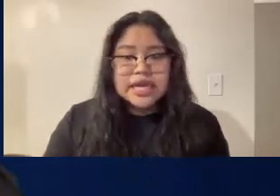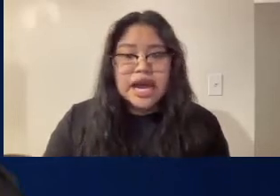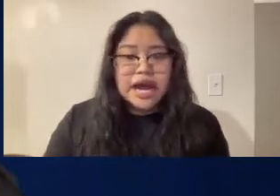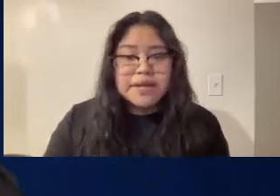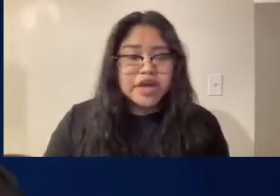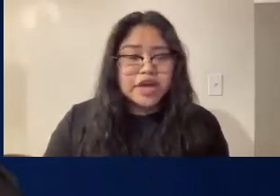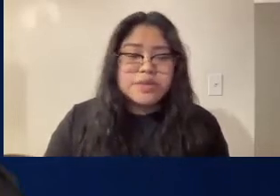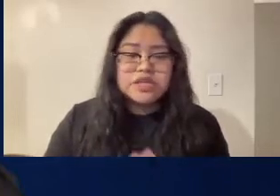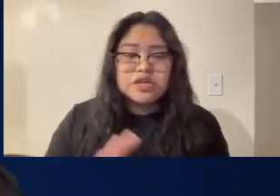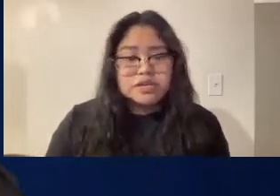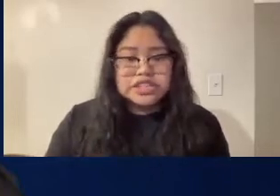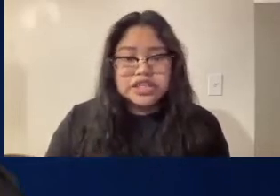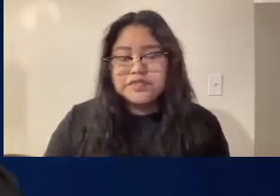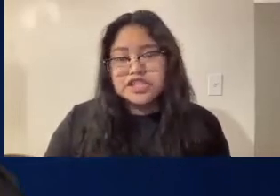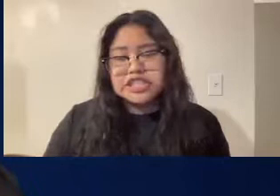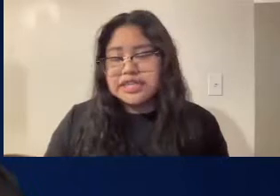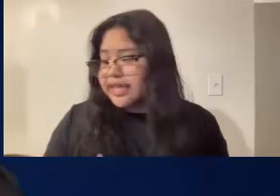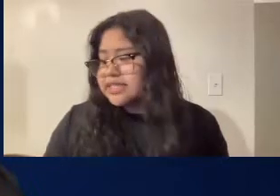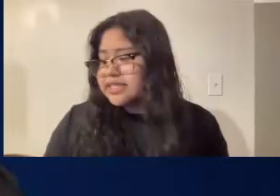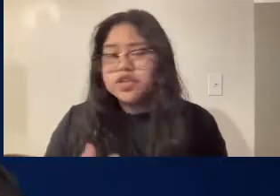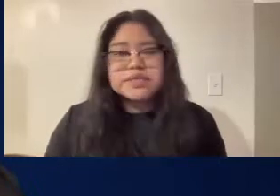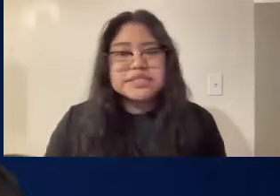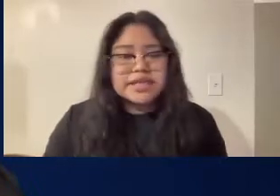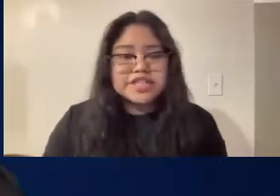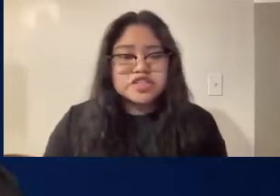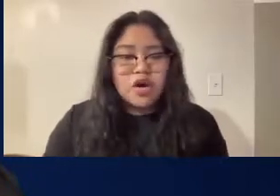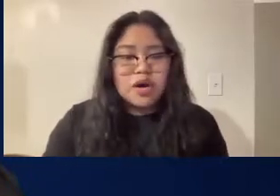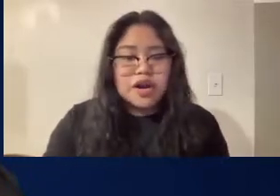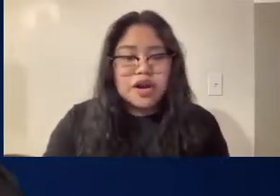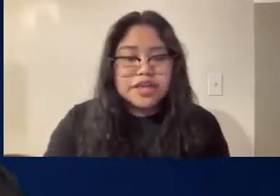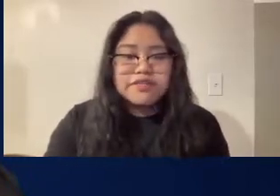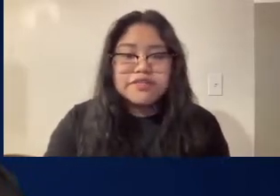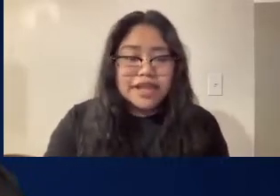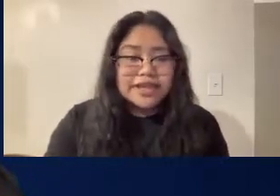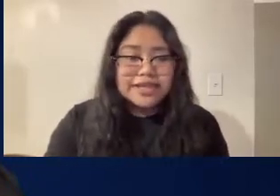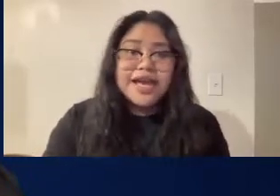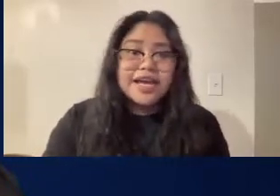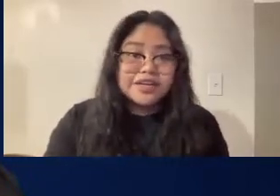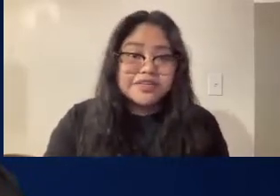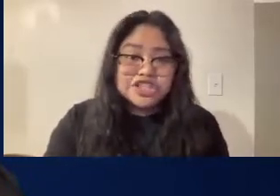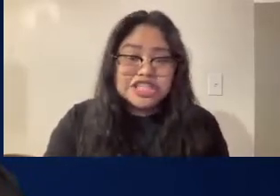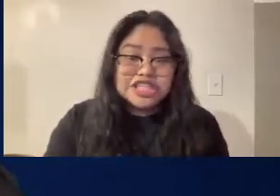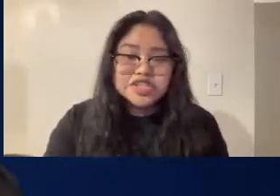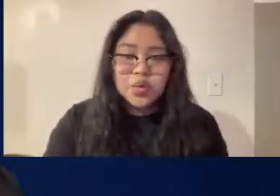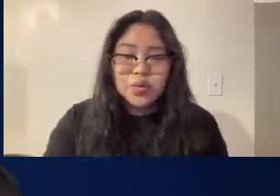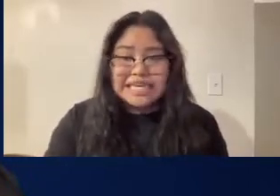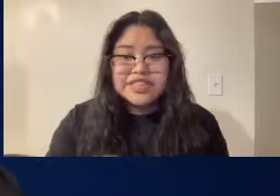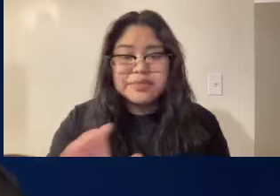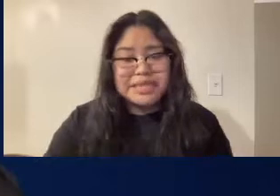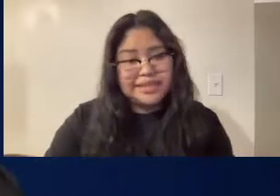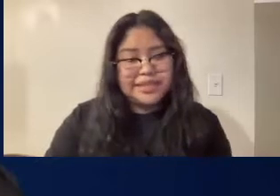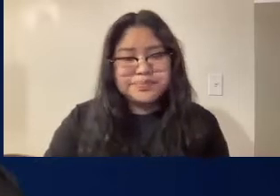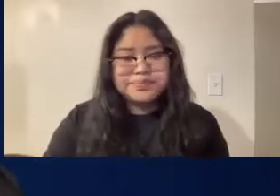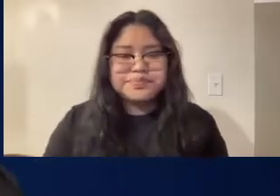delegate that go beyond convention. And like I said, you as delegates are the front line and convention is only